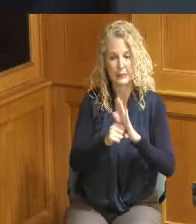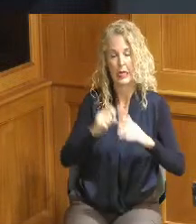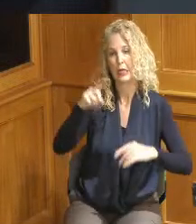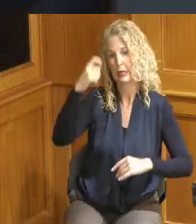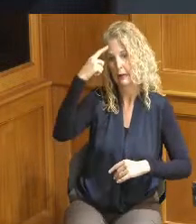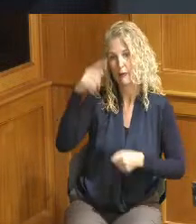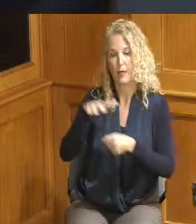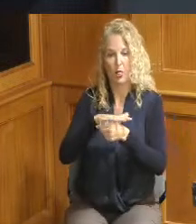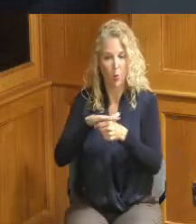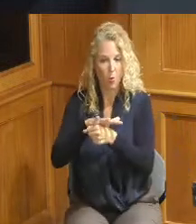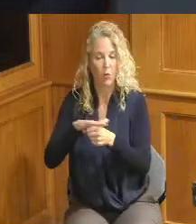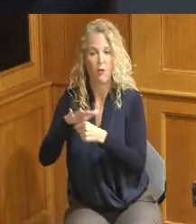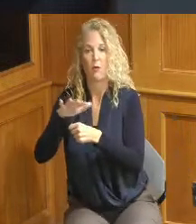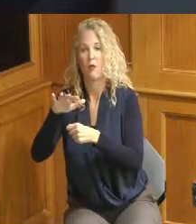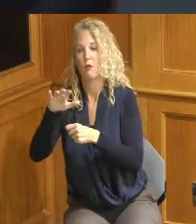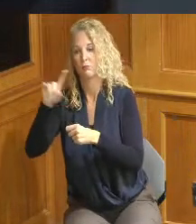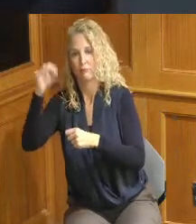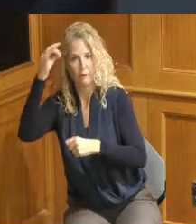the local state representatives.